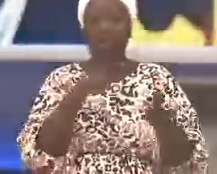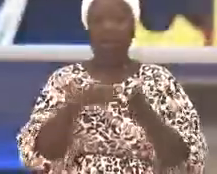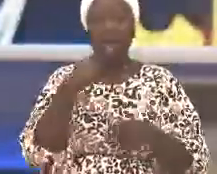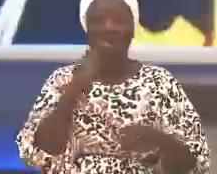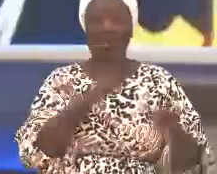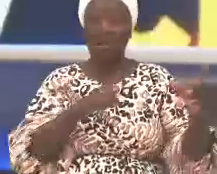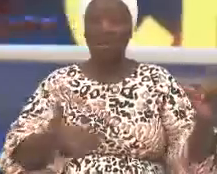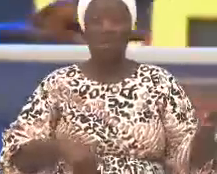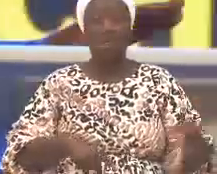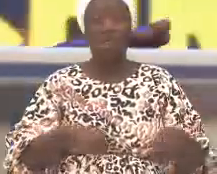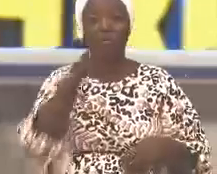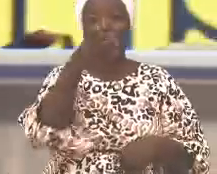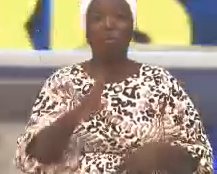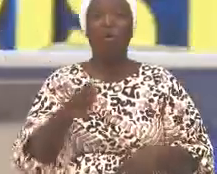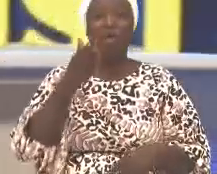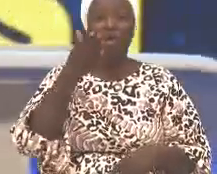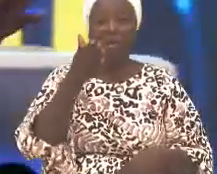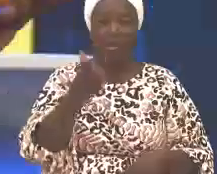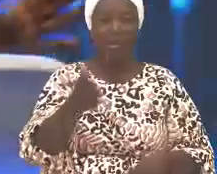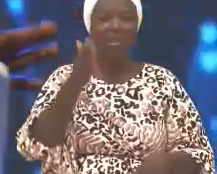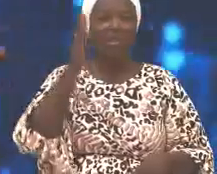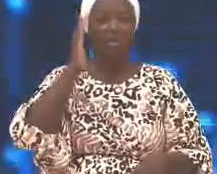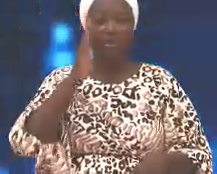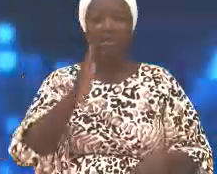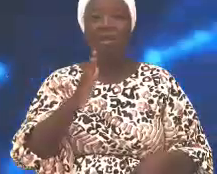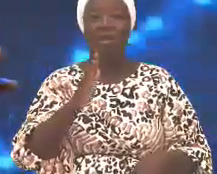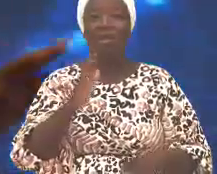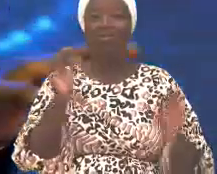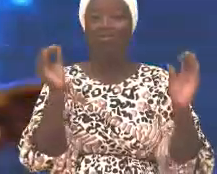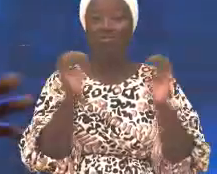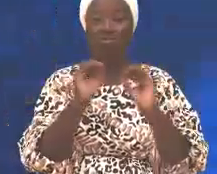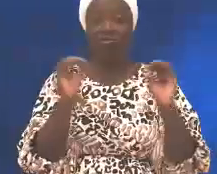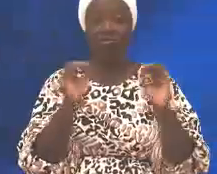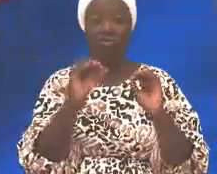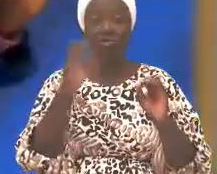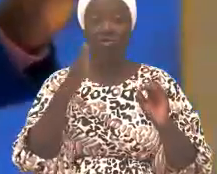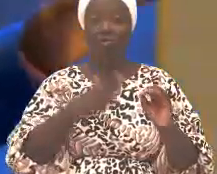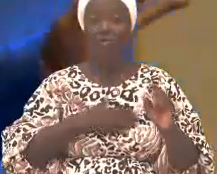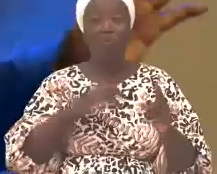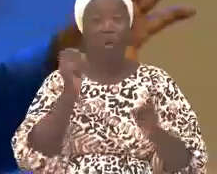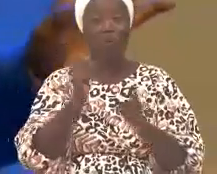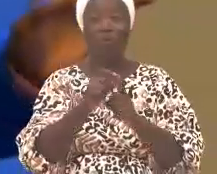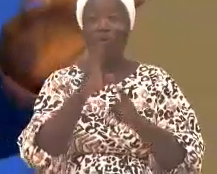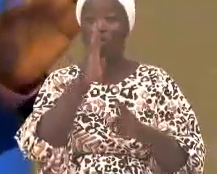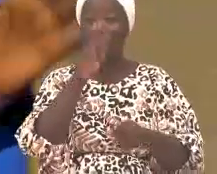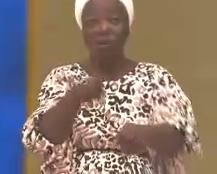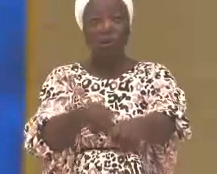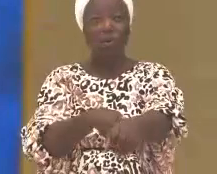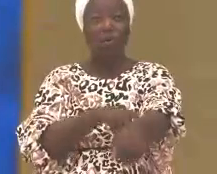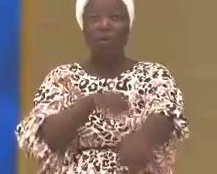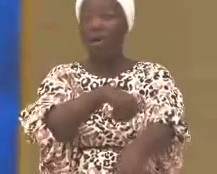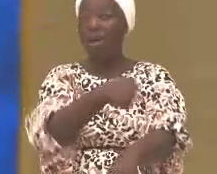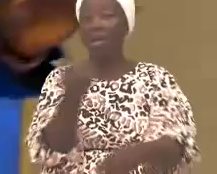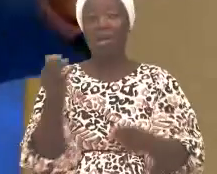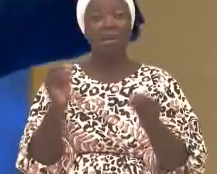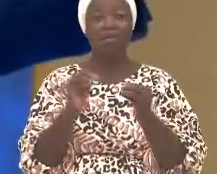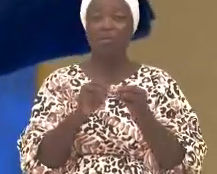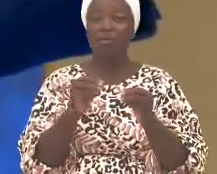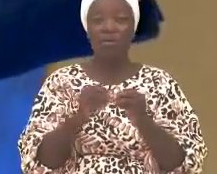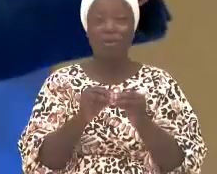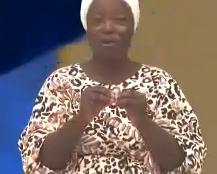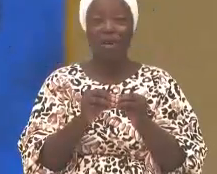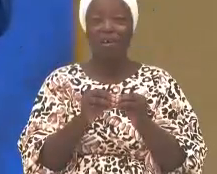God, there shall none of my words be prolonged anymore. There shall none of